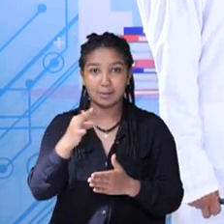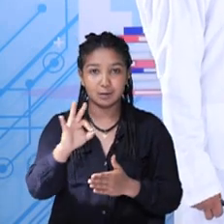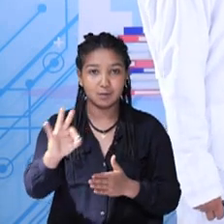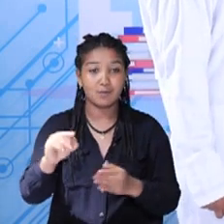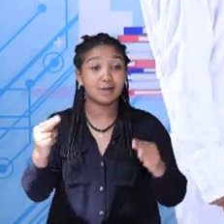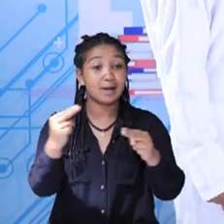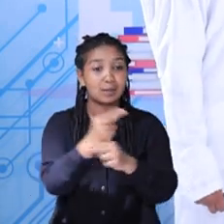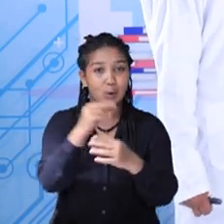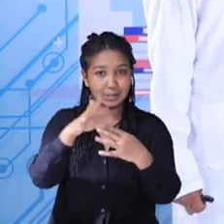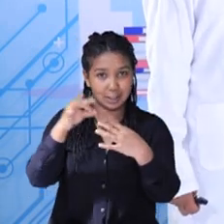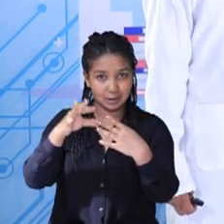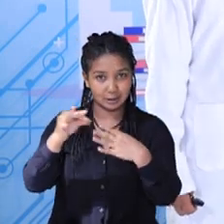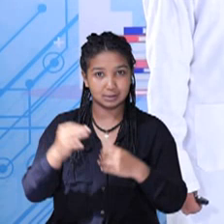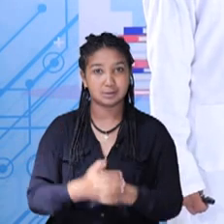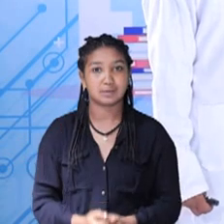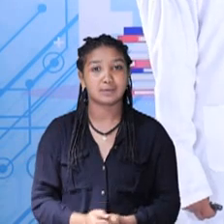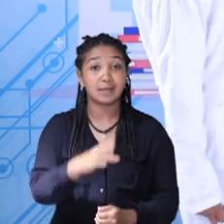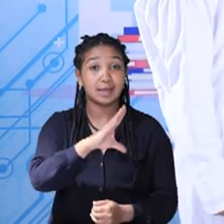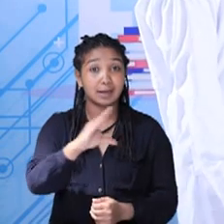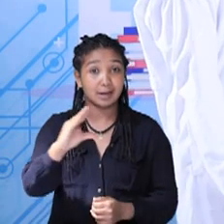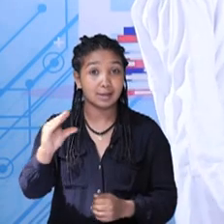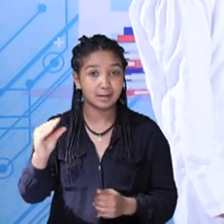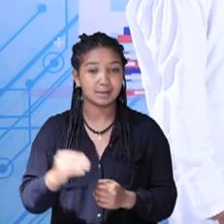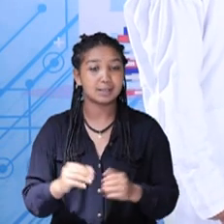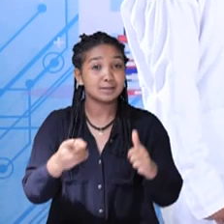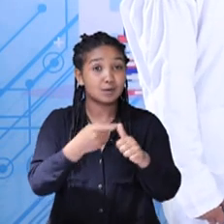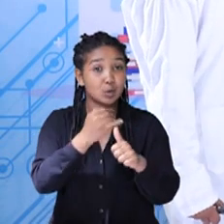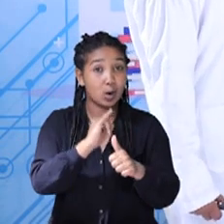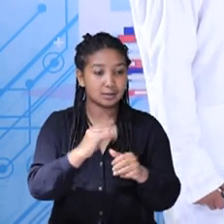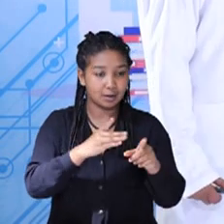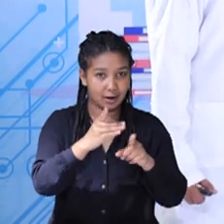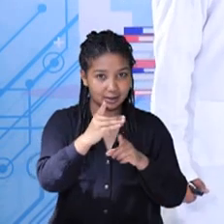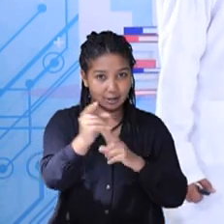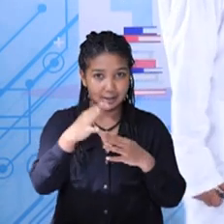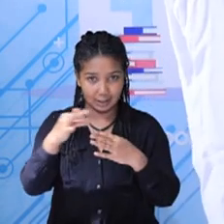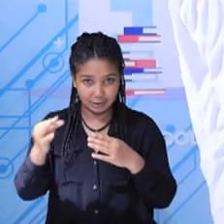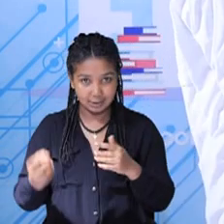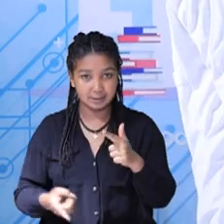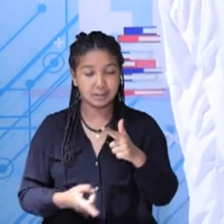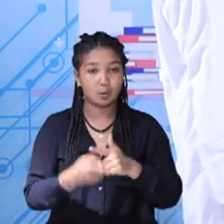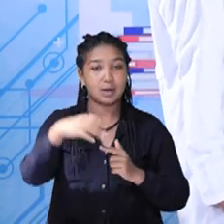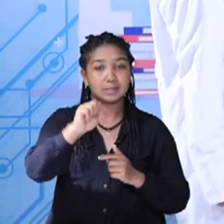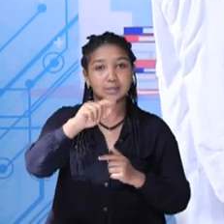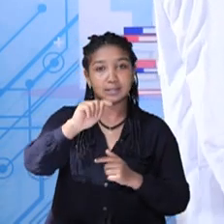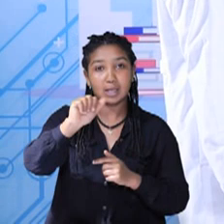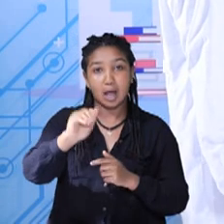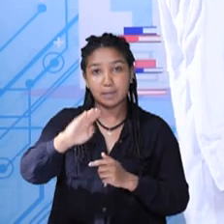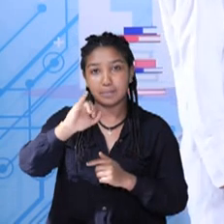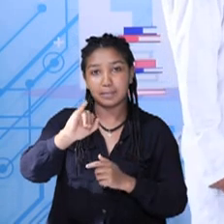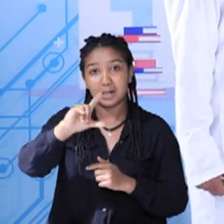of natural selections, and the first one is directional selection, the second one